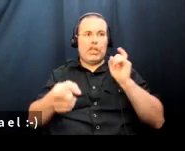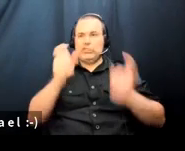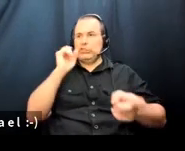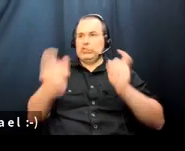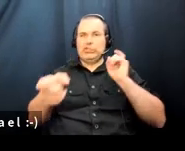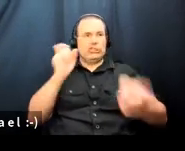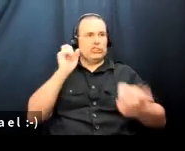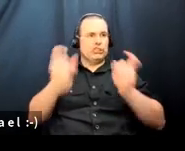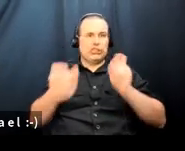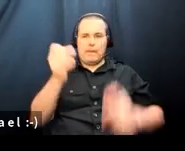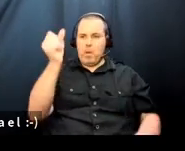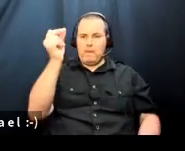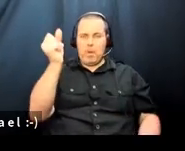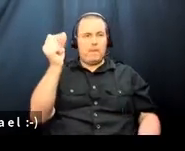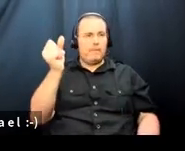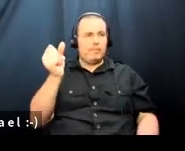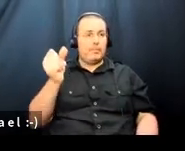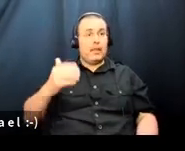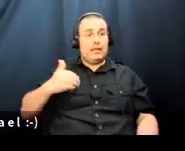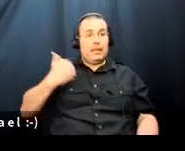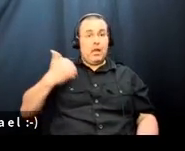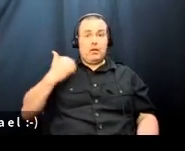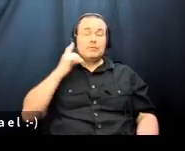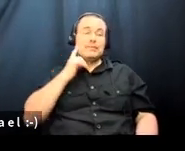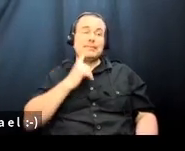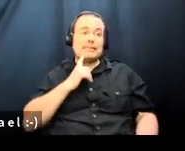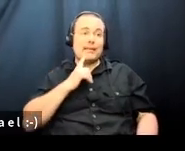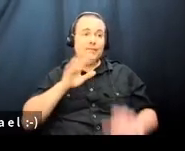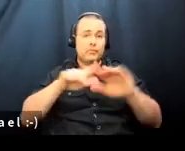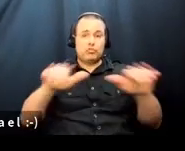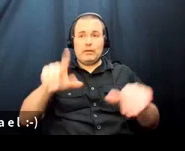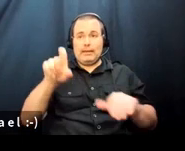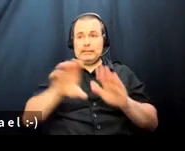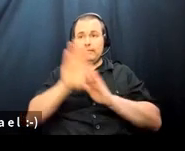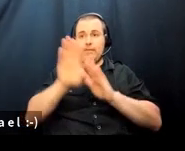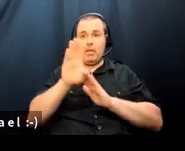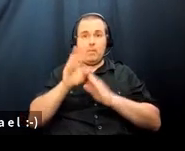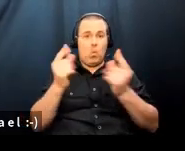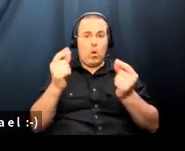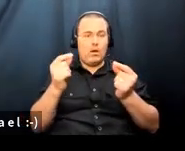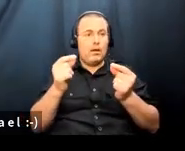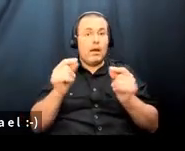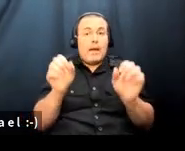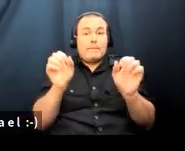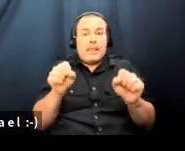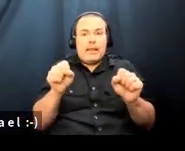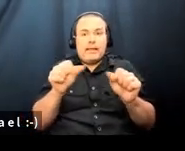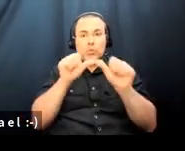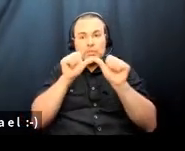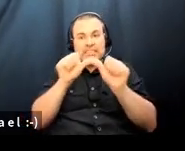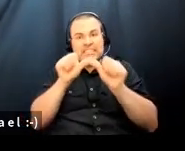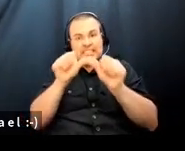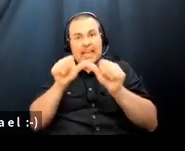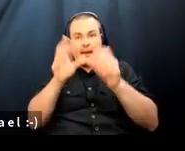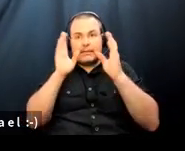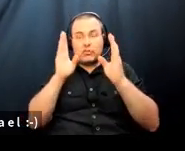One of the skills we need young deaf children to develop is the ability to sustain attention, the ability to